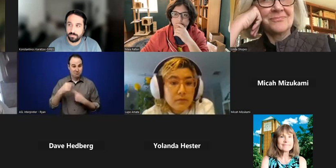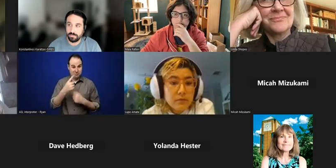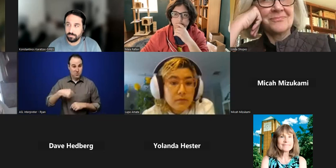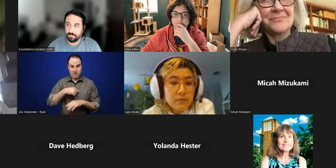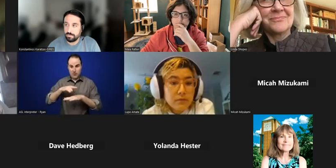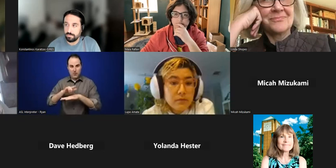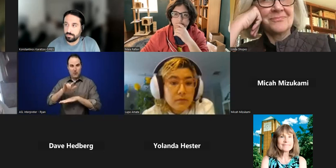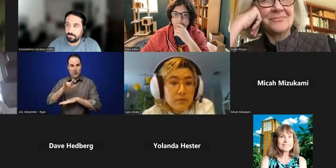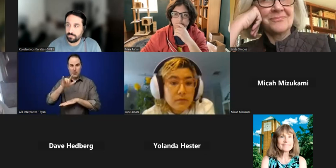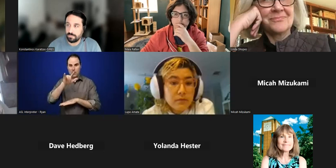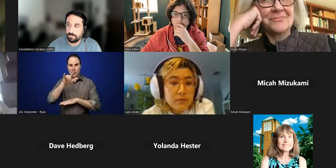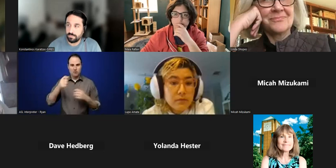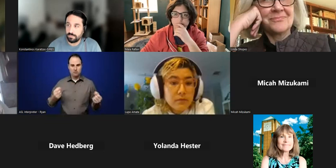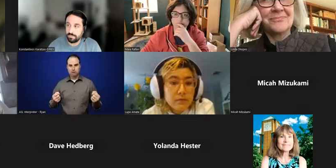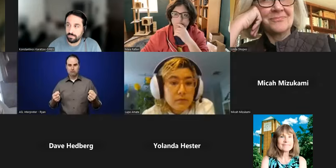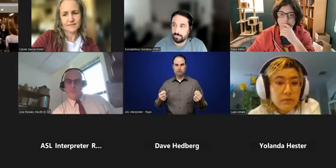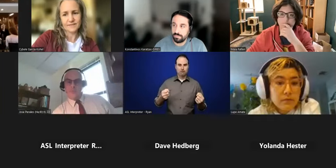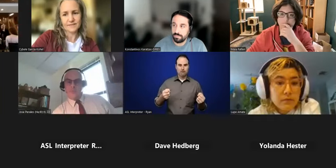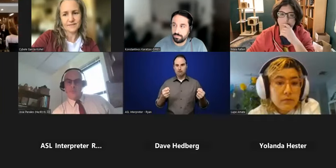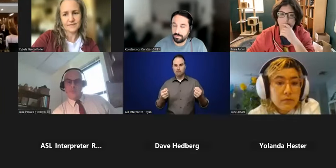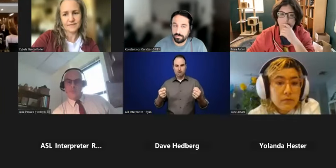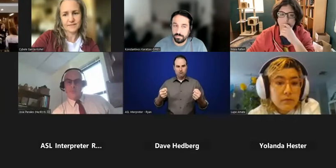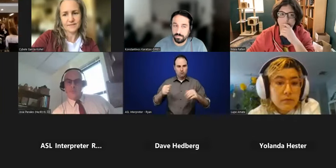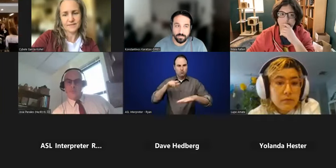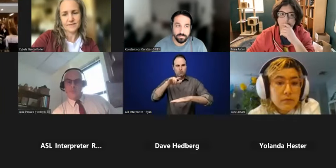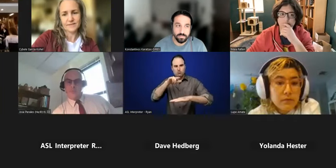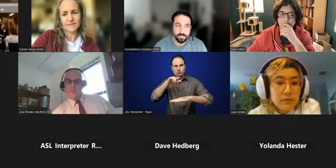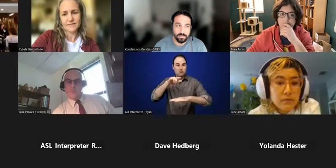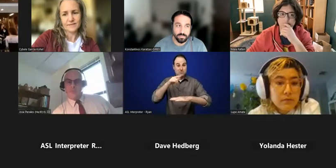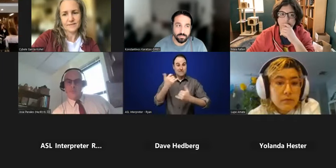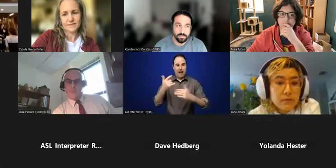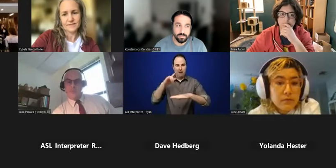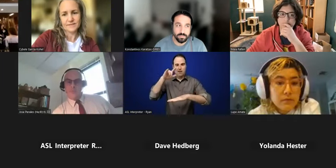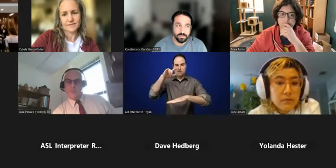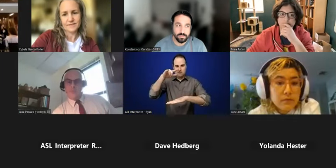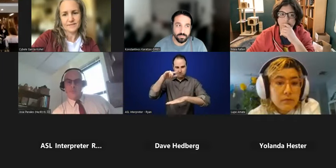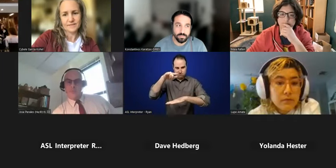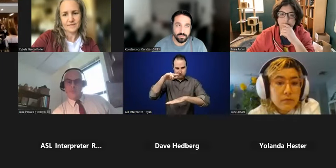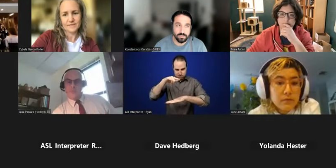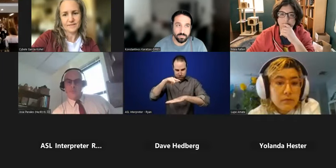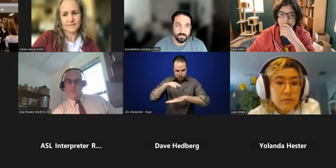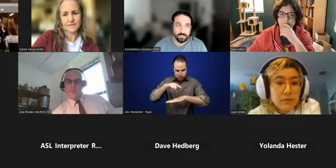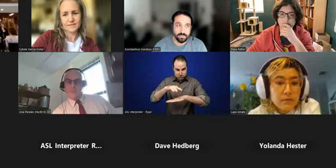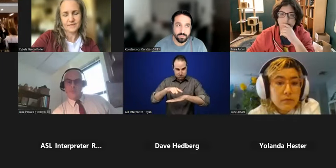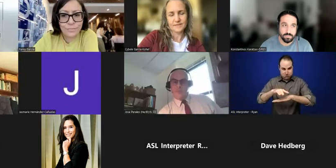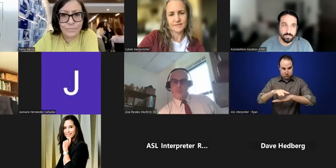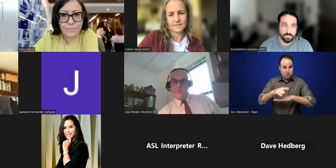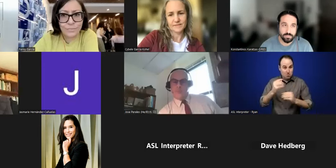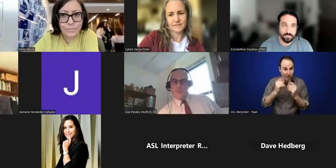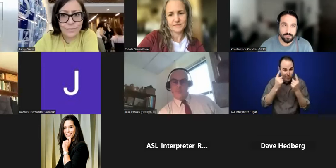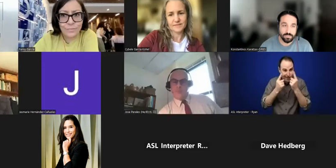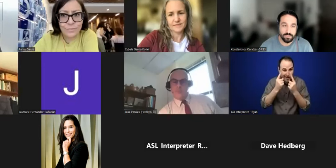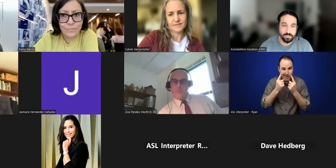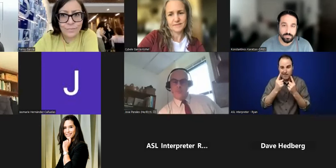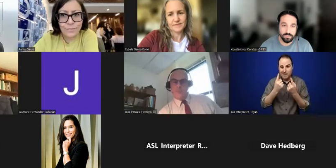just want to, you know, just make us aware of that. there's any other thoughts or questions, we can do it. I have a couple of closing thoughts